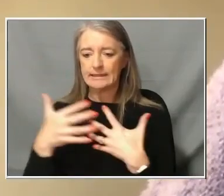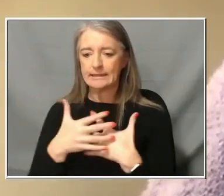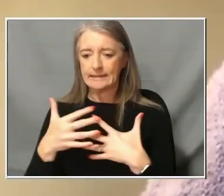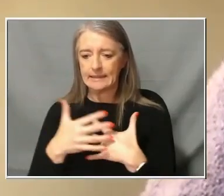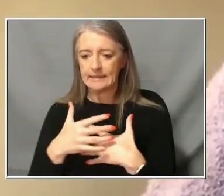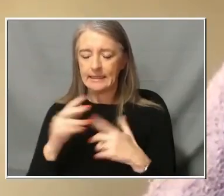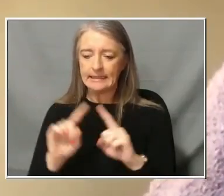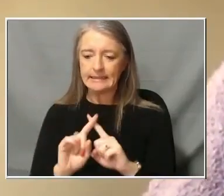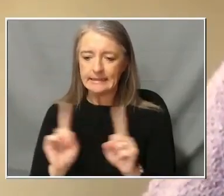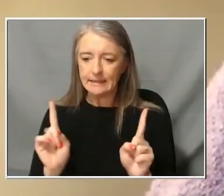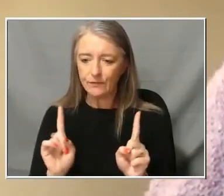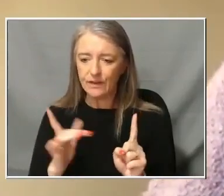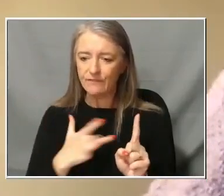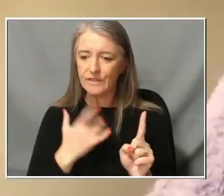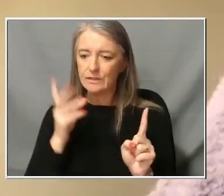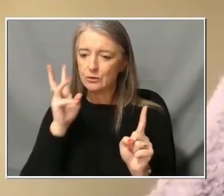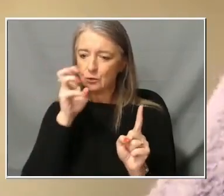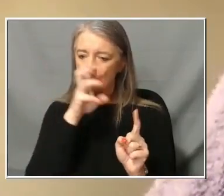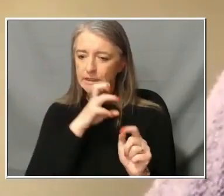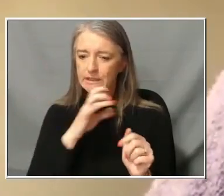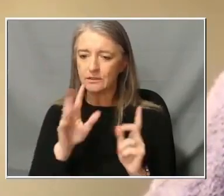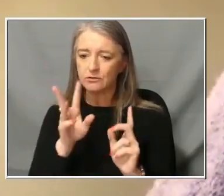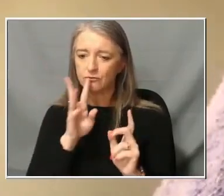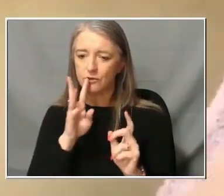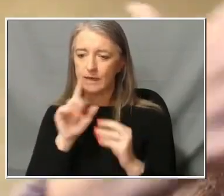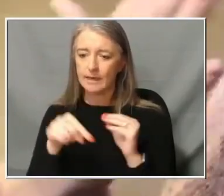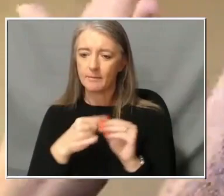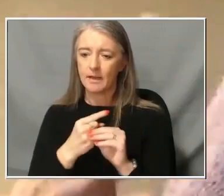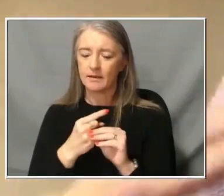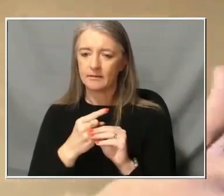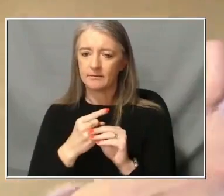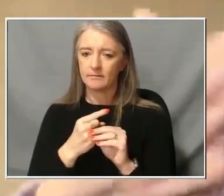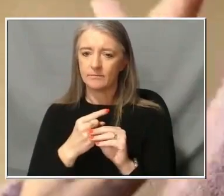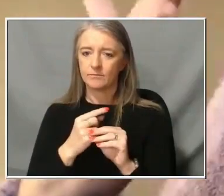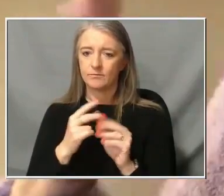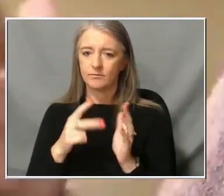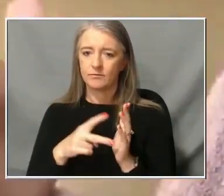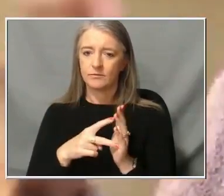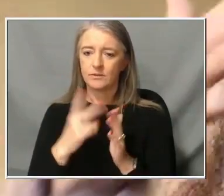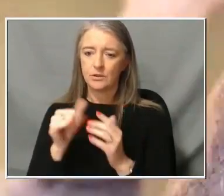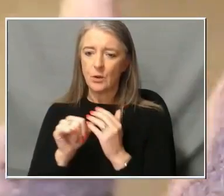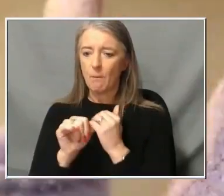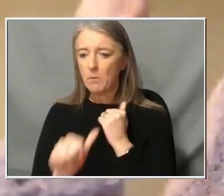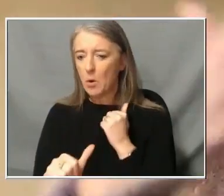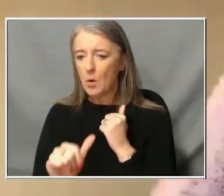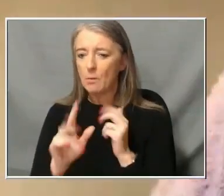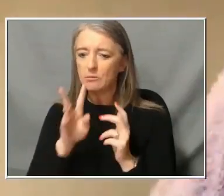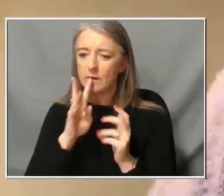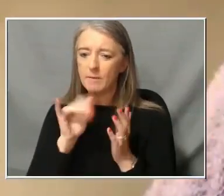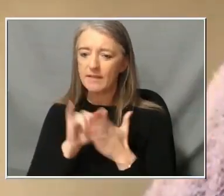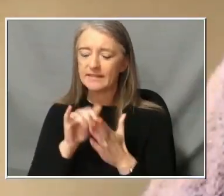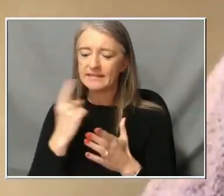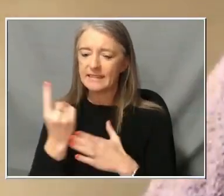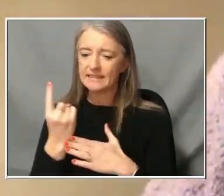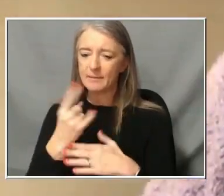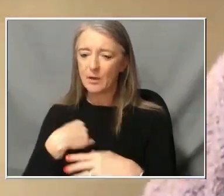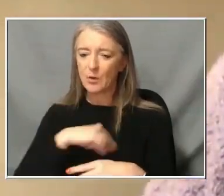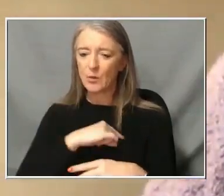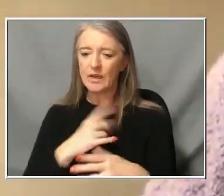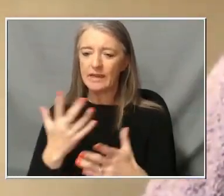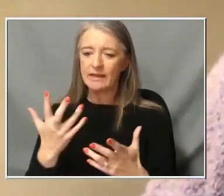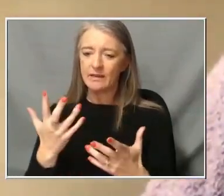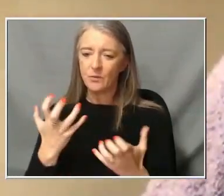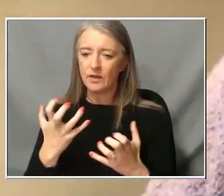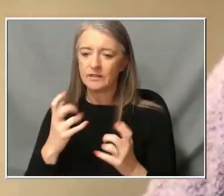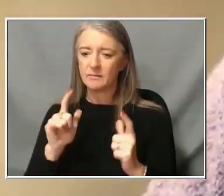It's different. It feels weird, you know, talking about, you know, stool and poop. It's not something we usually have as